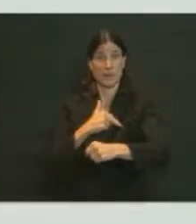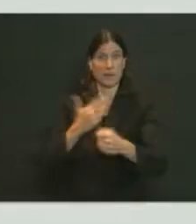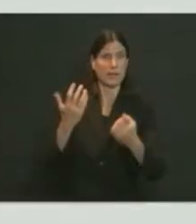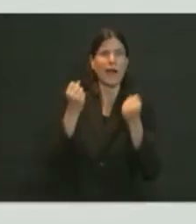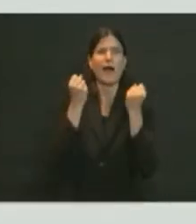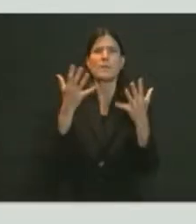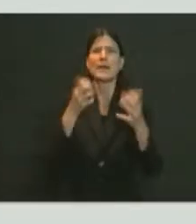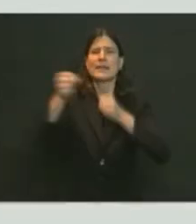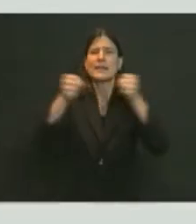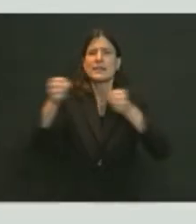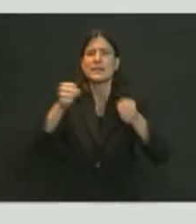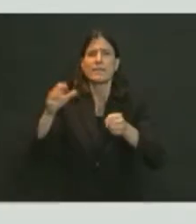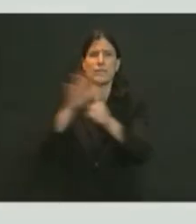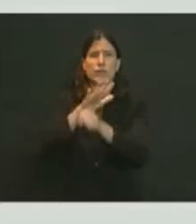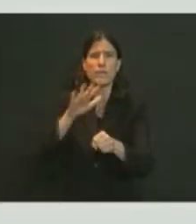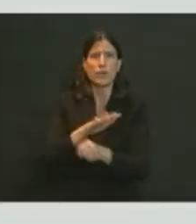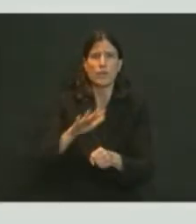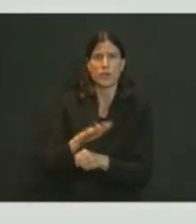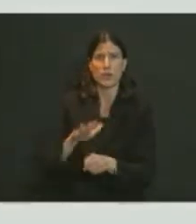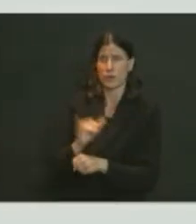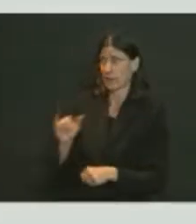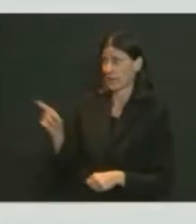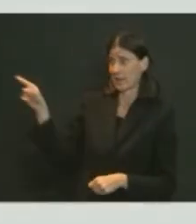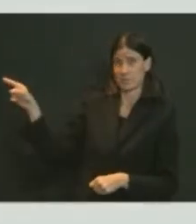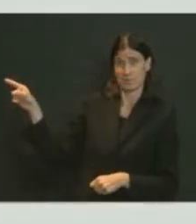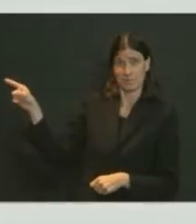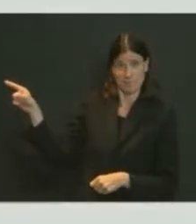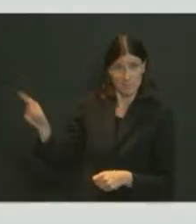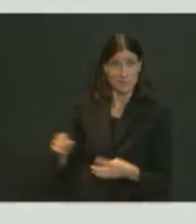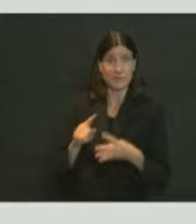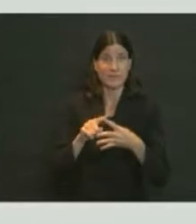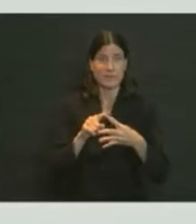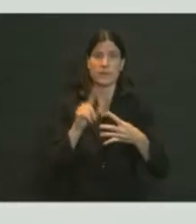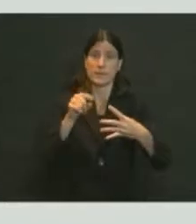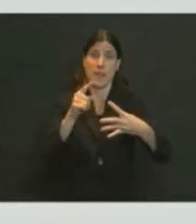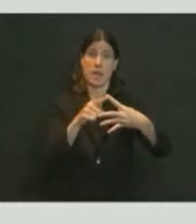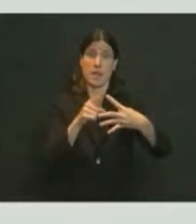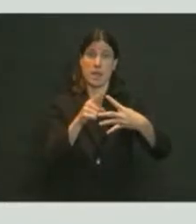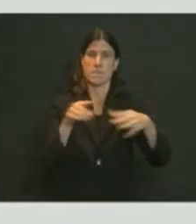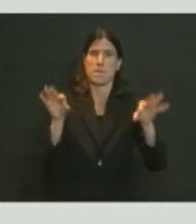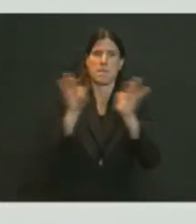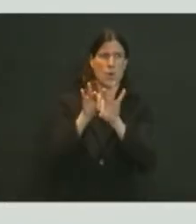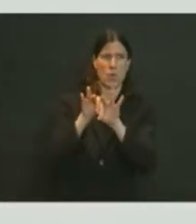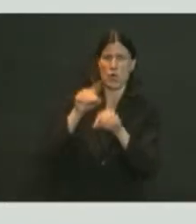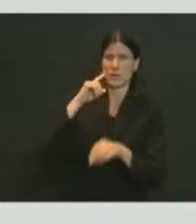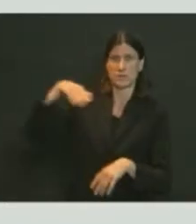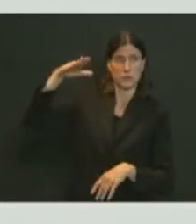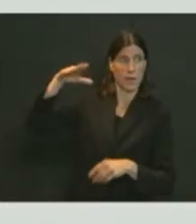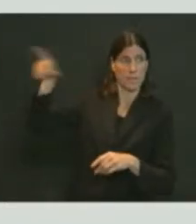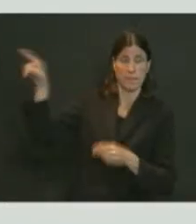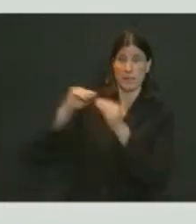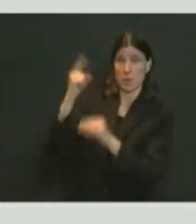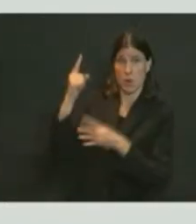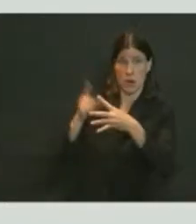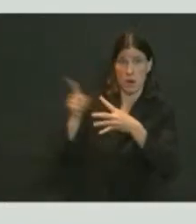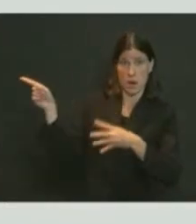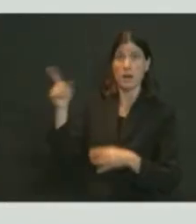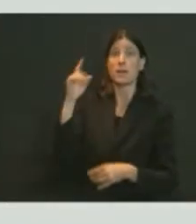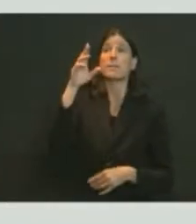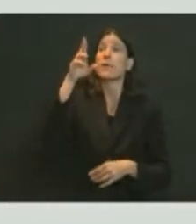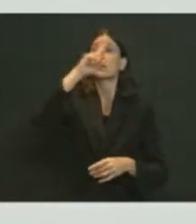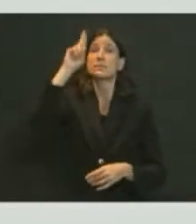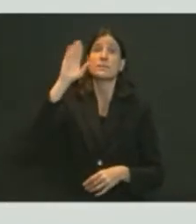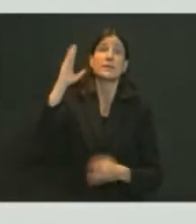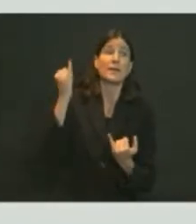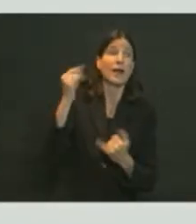important thing that we are going to keep our eye on as we move through phases is our hospital capacity. This is the thing that we